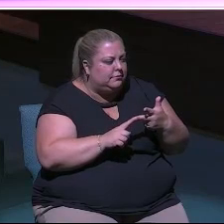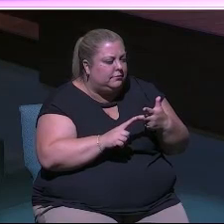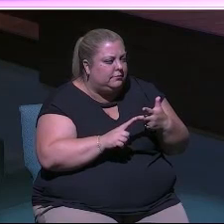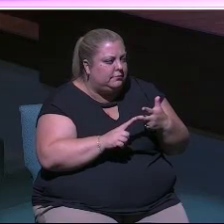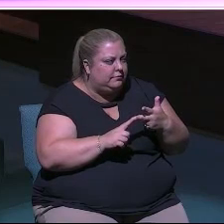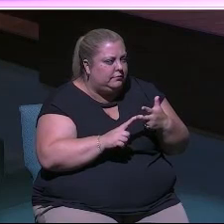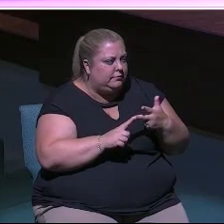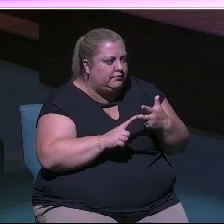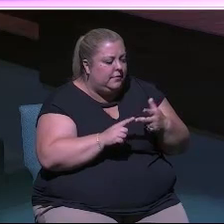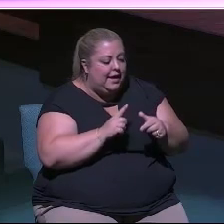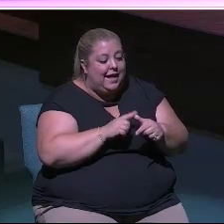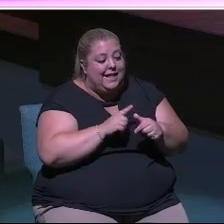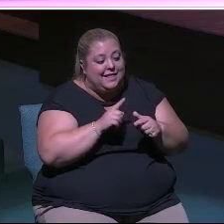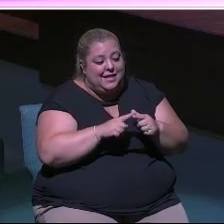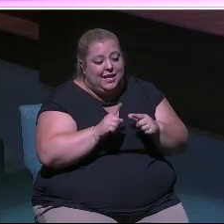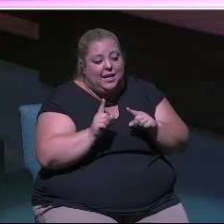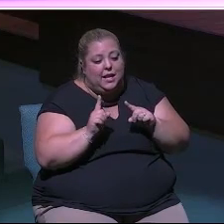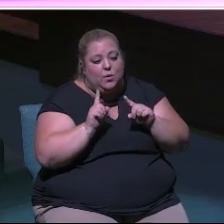And then he went to work.